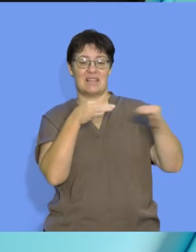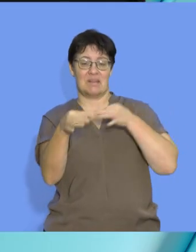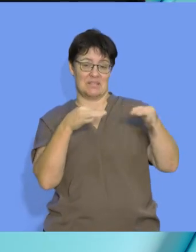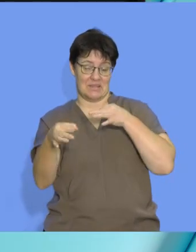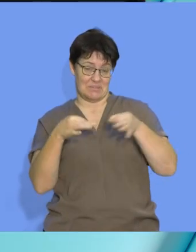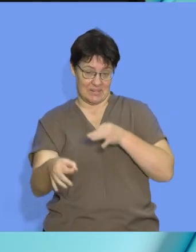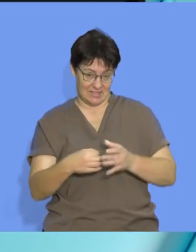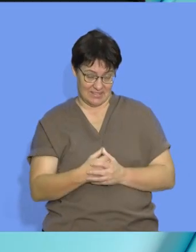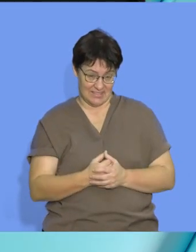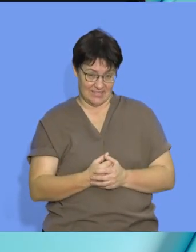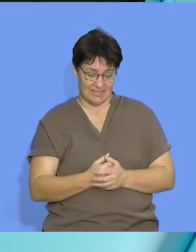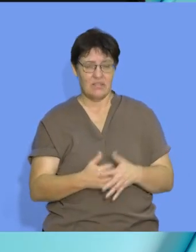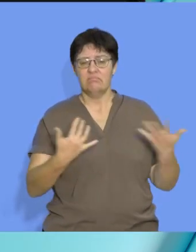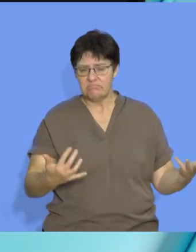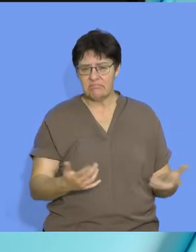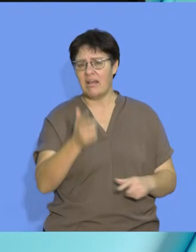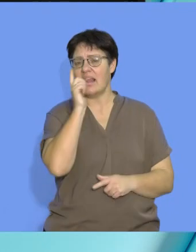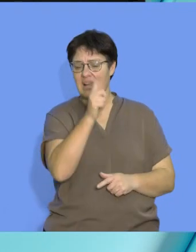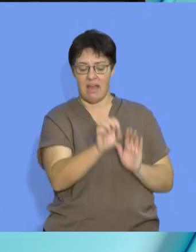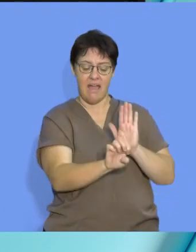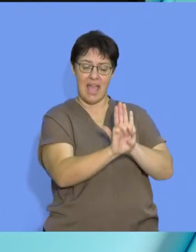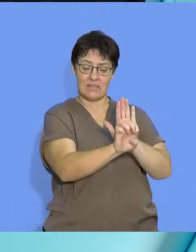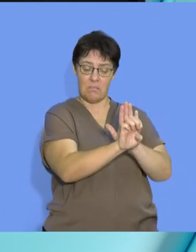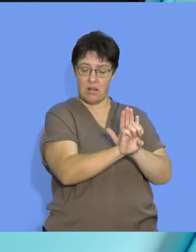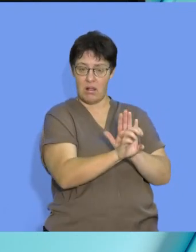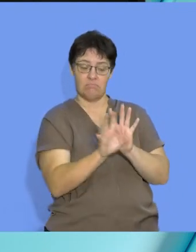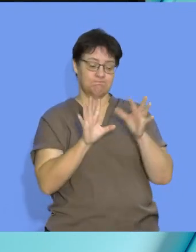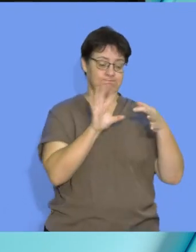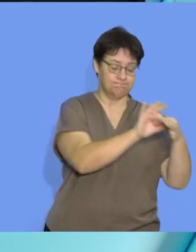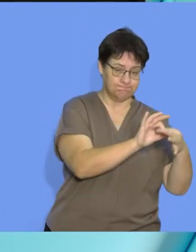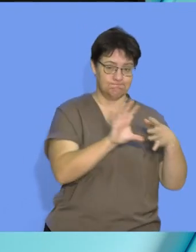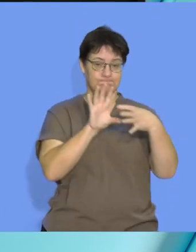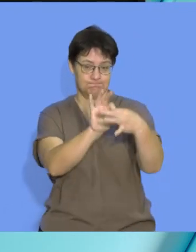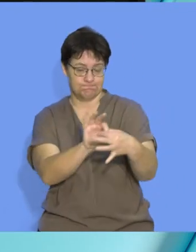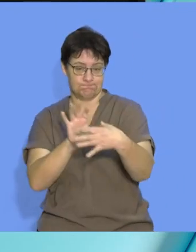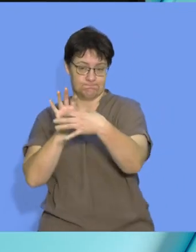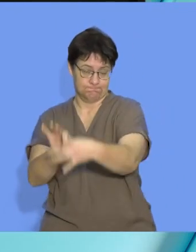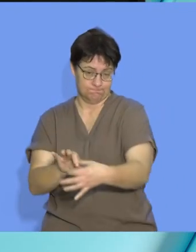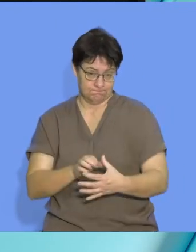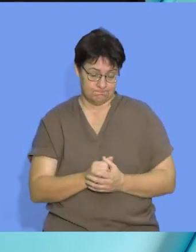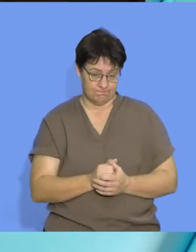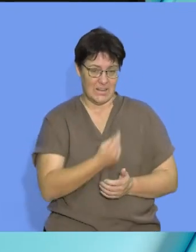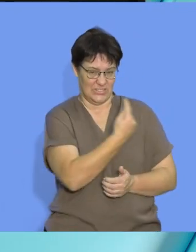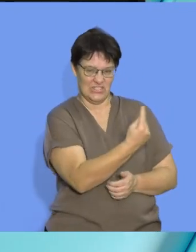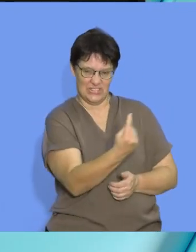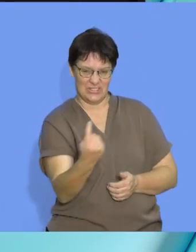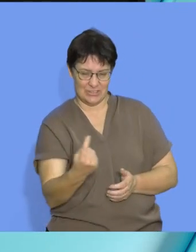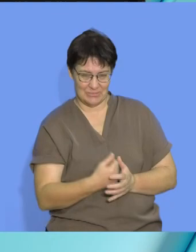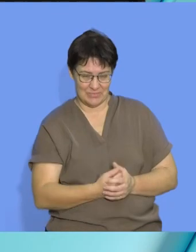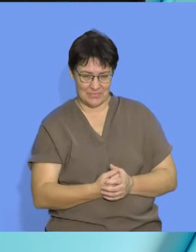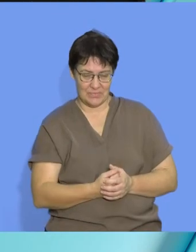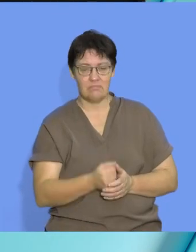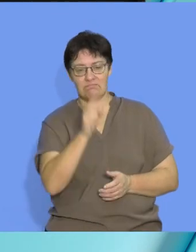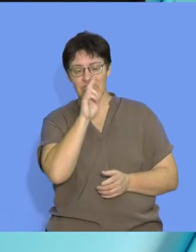and then later on we're going to look at some examples that explain each of these. So let's have a look at